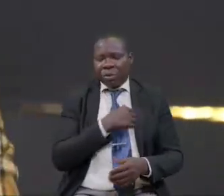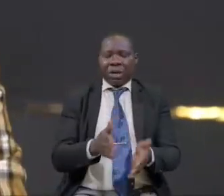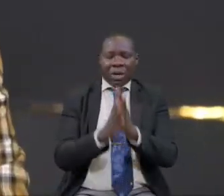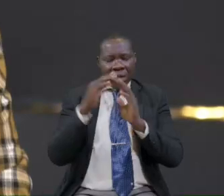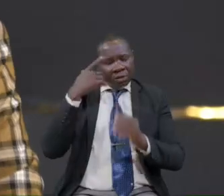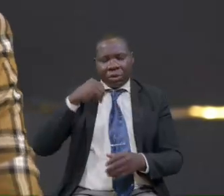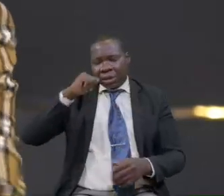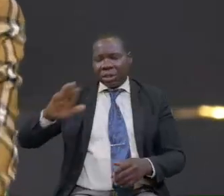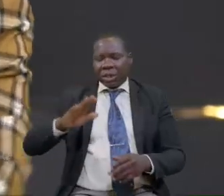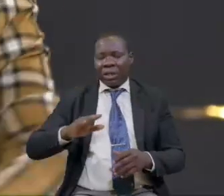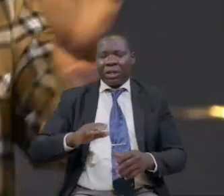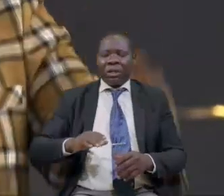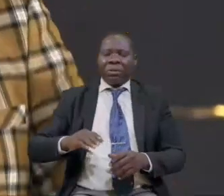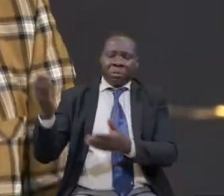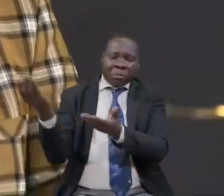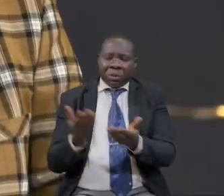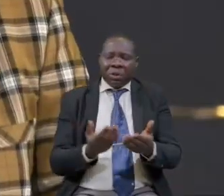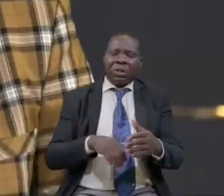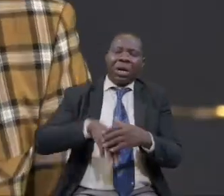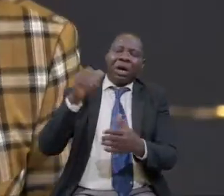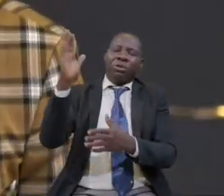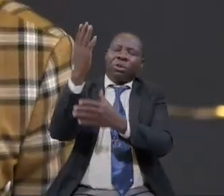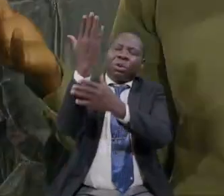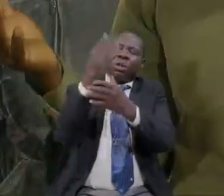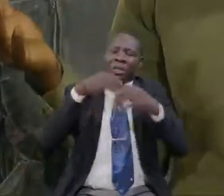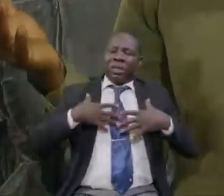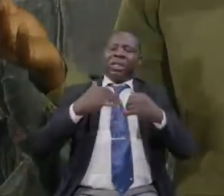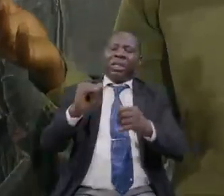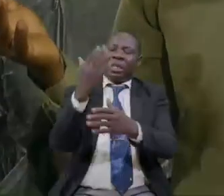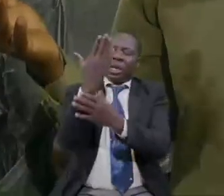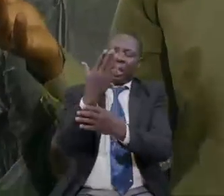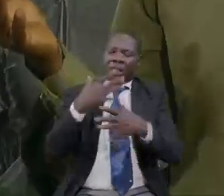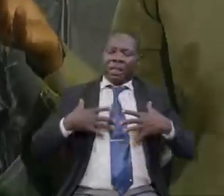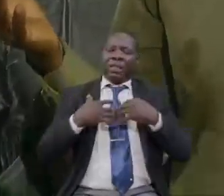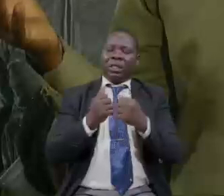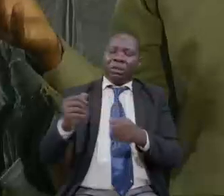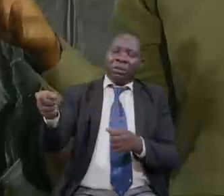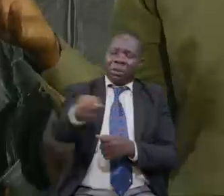your healing hand. Heal them in Jesus'